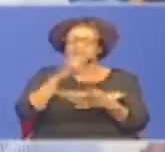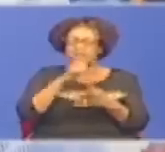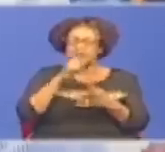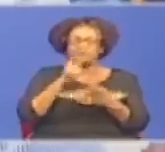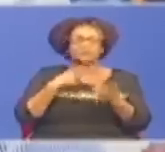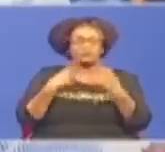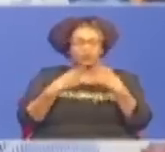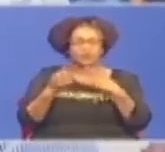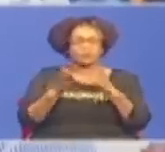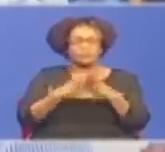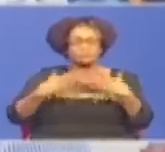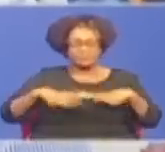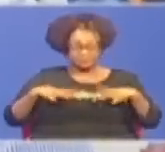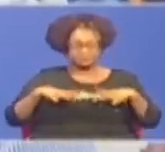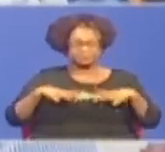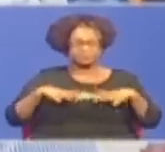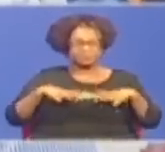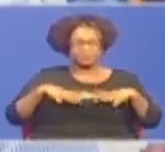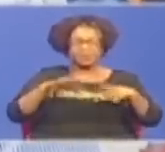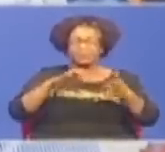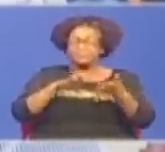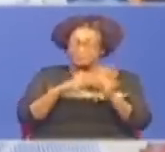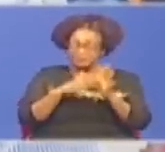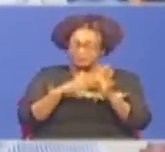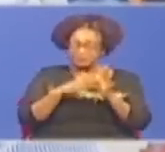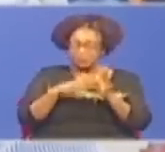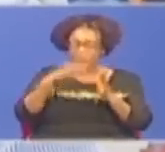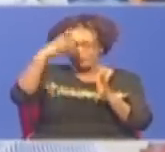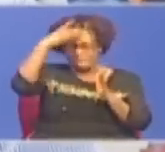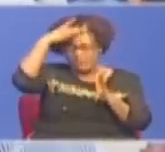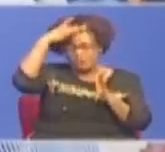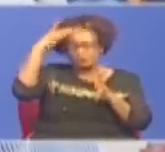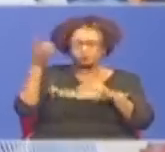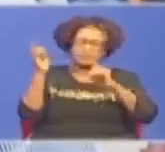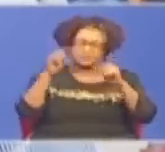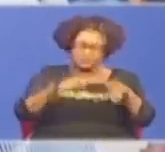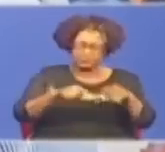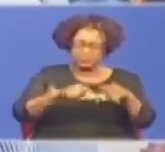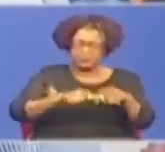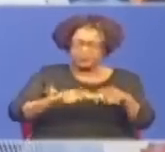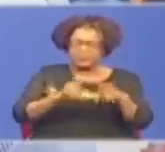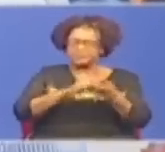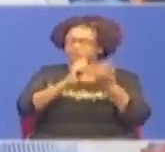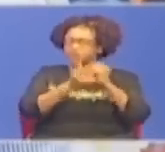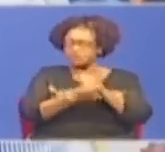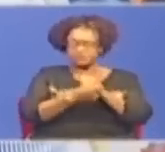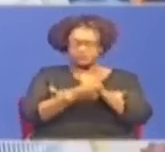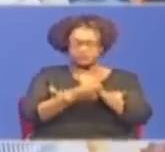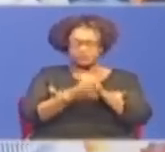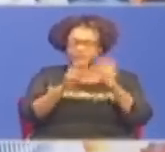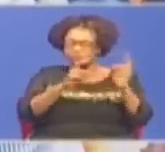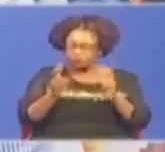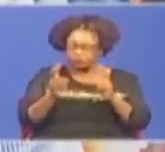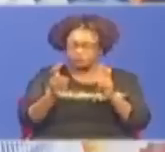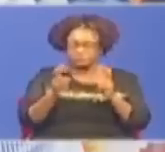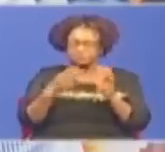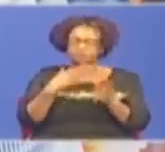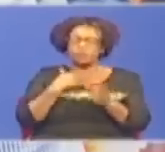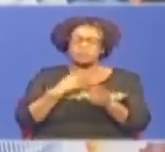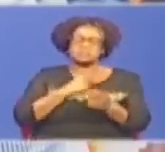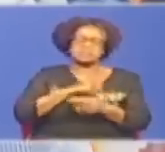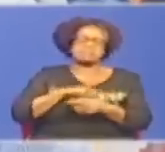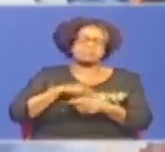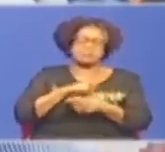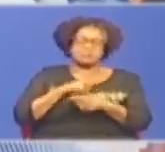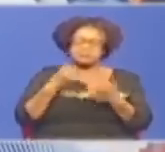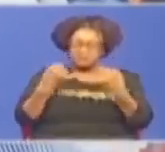It is thus foolhardy for Obado to attempt to cajole and twist facts and seek sympathy by trying